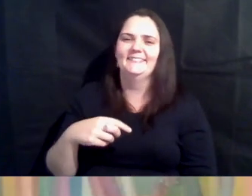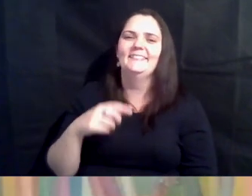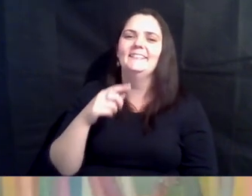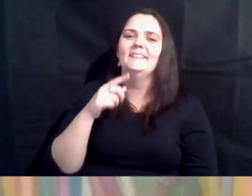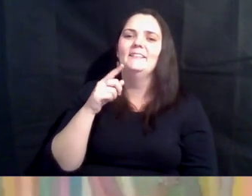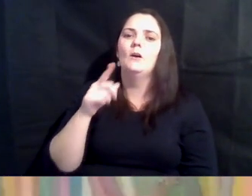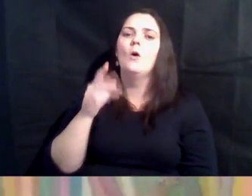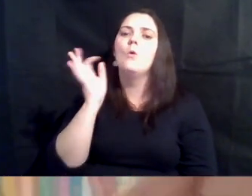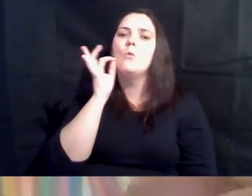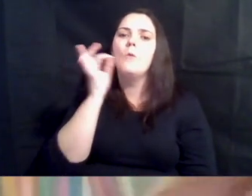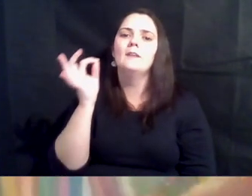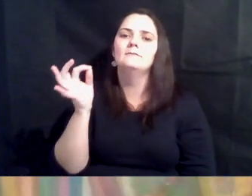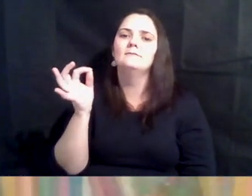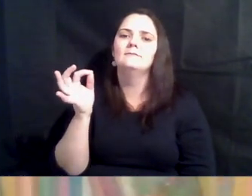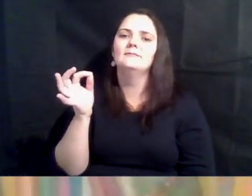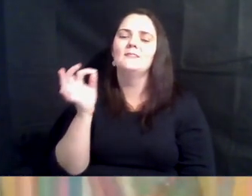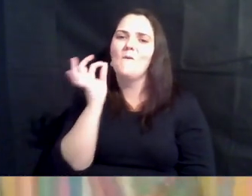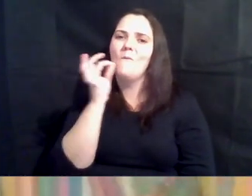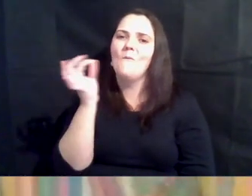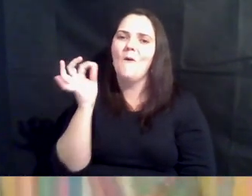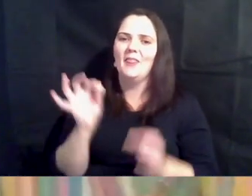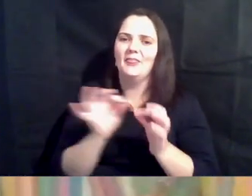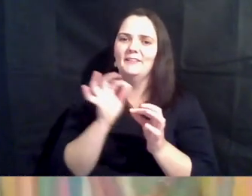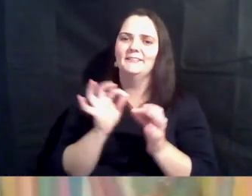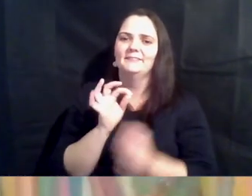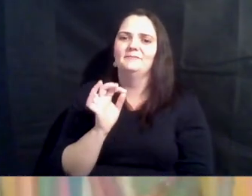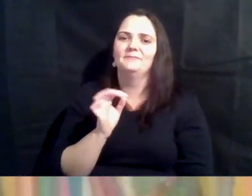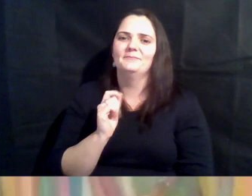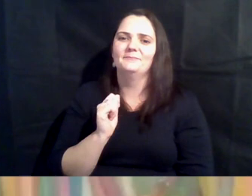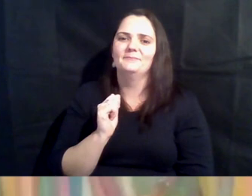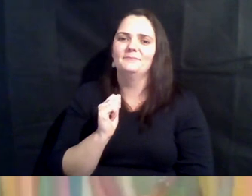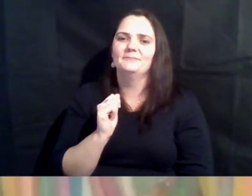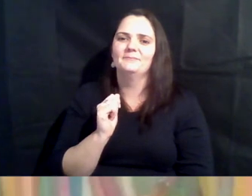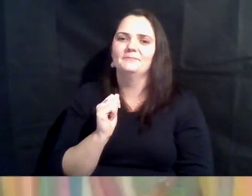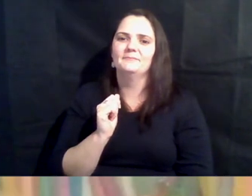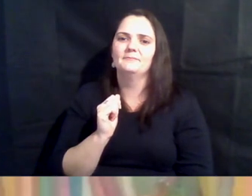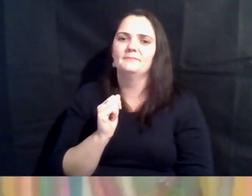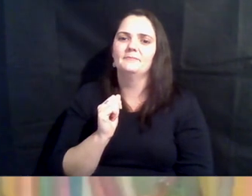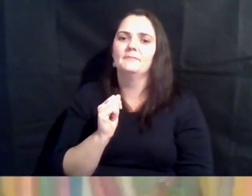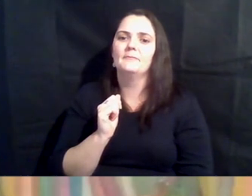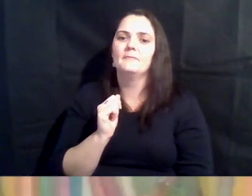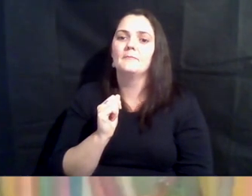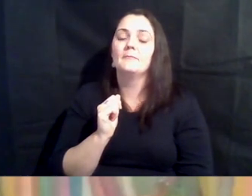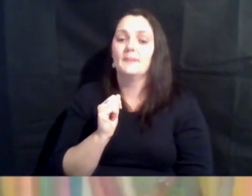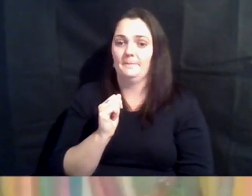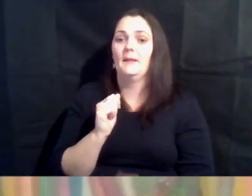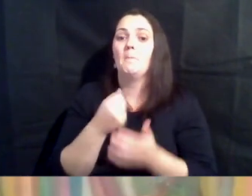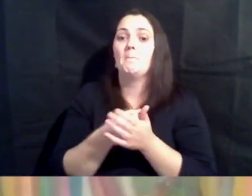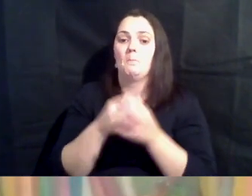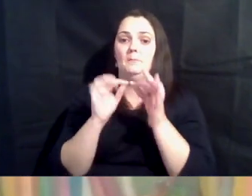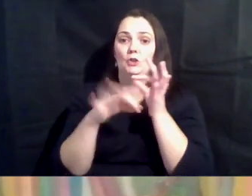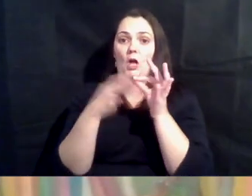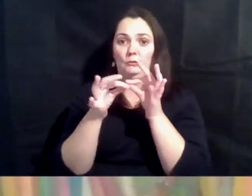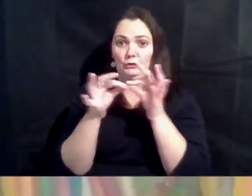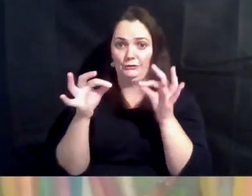take my thread. Of course, I used white. It's quite hard to see. But I'm going to thread it, and then I'm just going to tie a knot at the bottom.